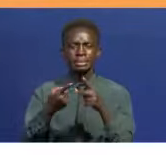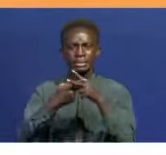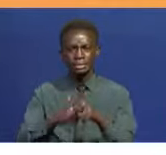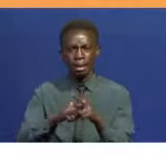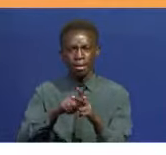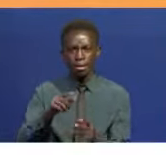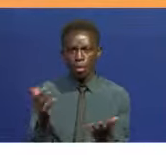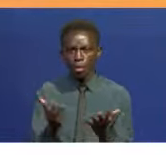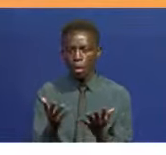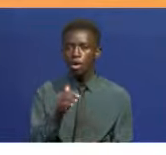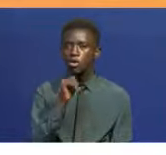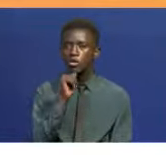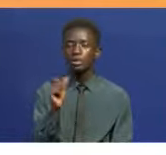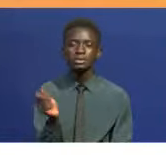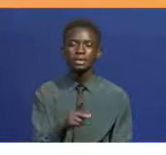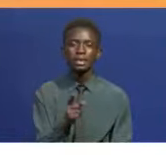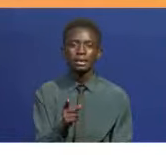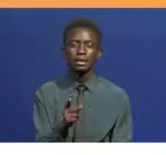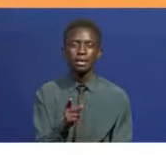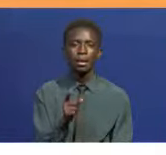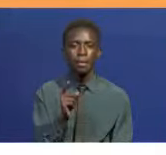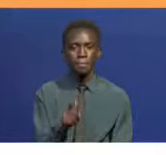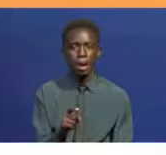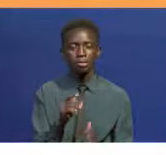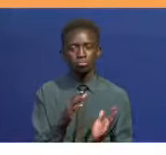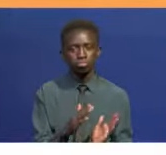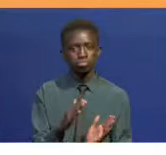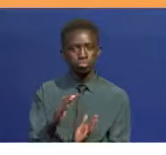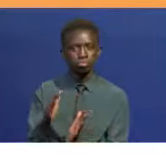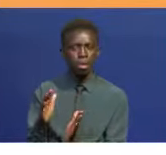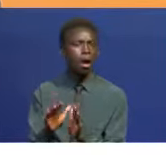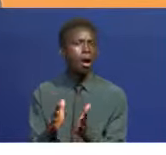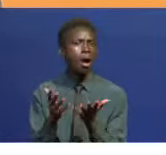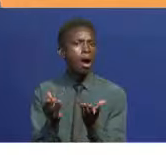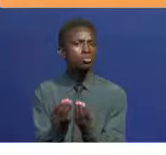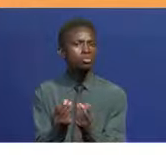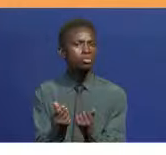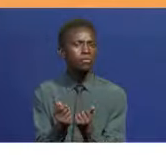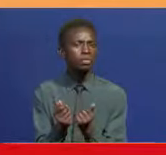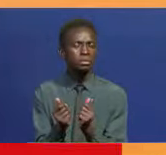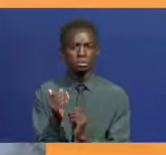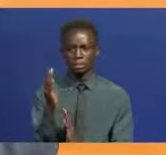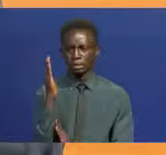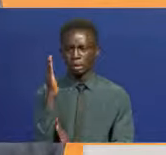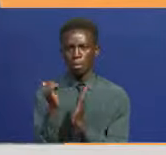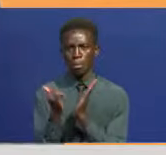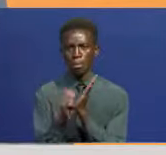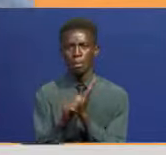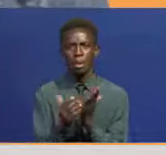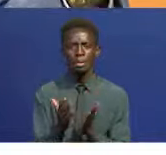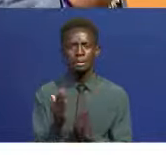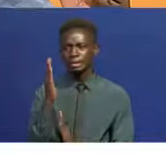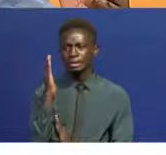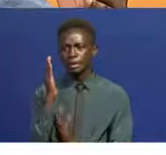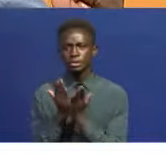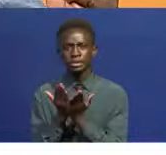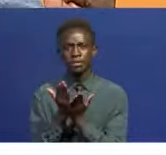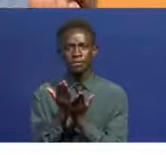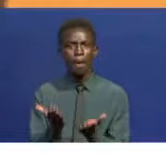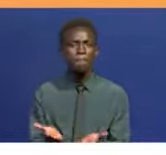salary. It should be progressive. How do you deal with issues of insecurity? How do we improve security services from the